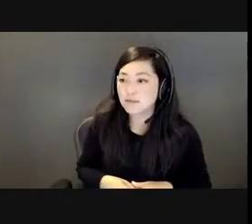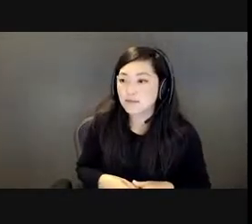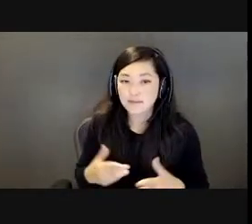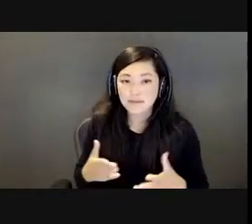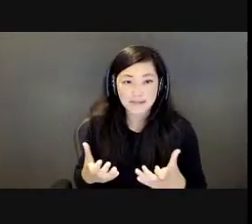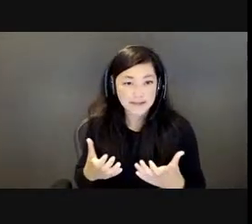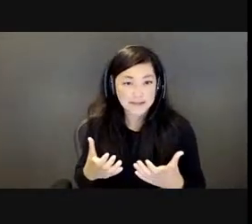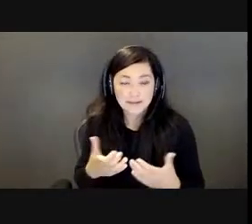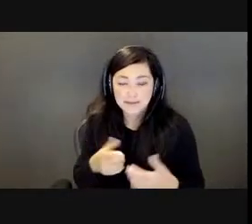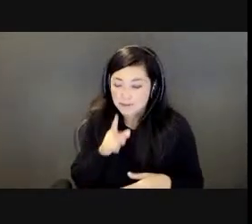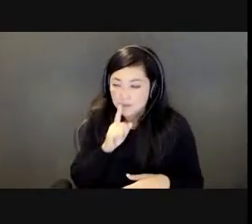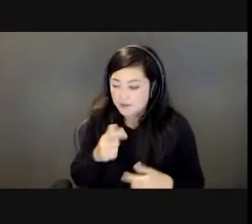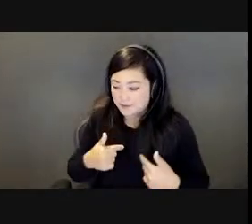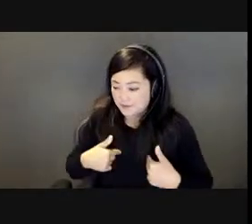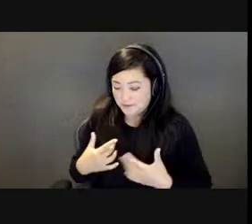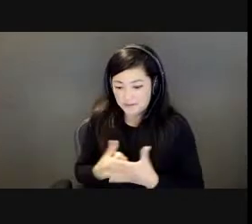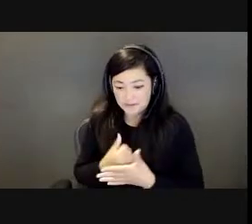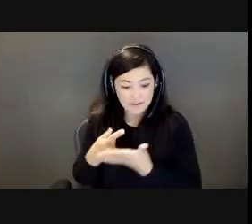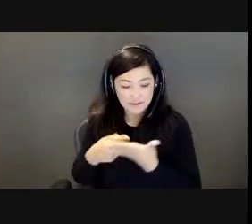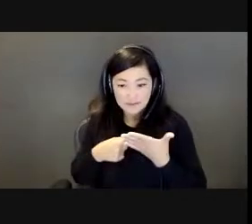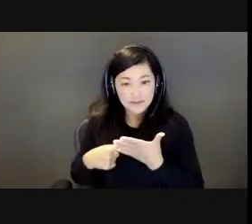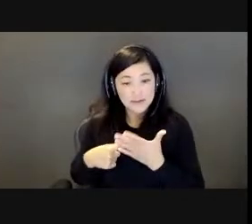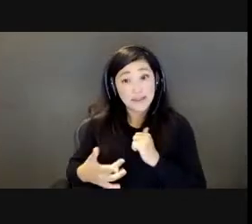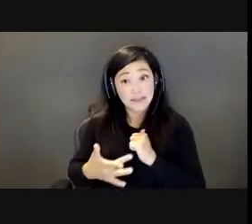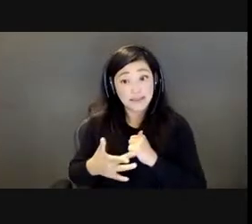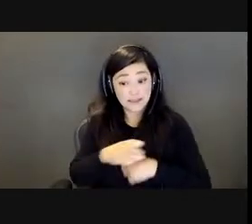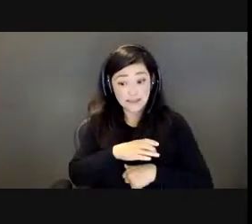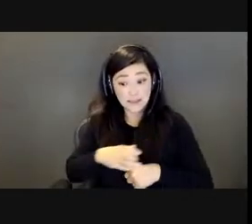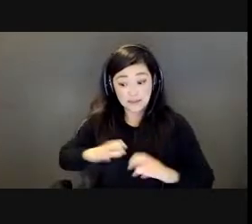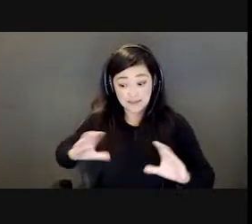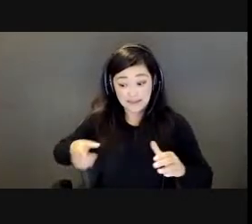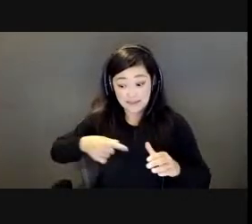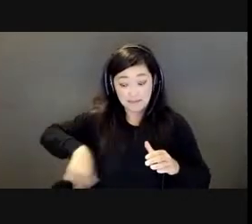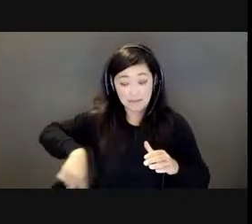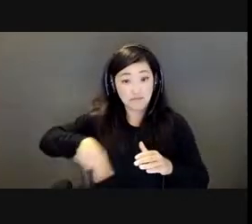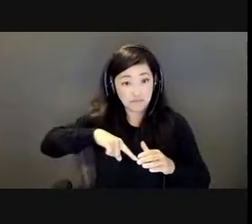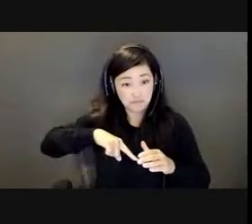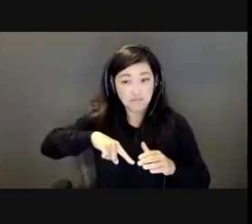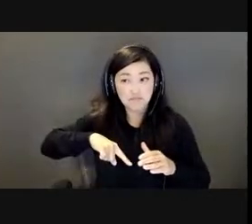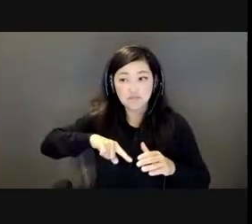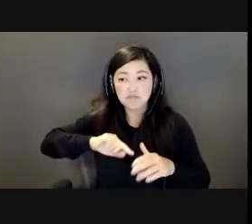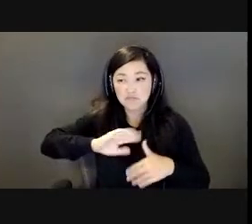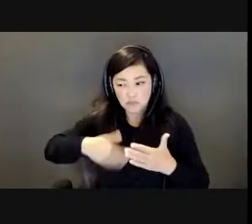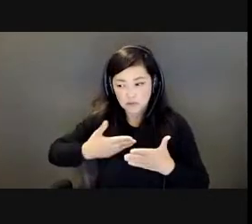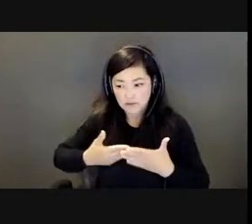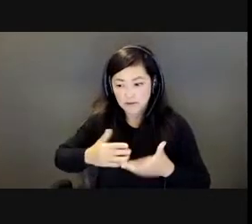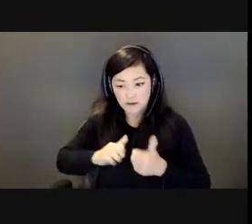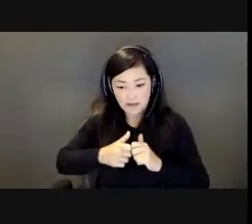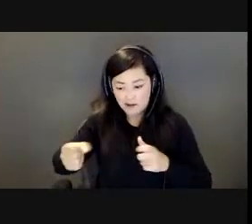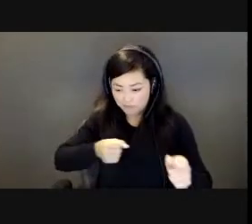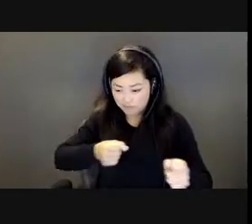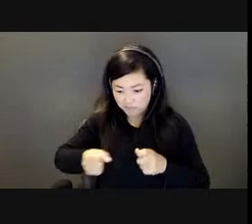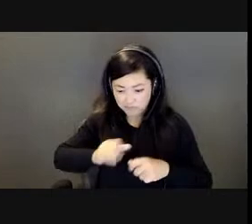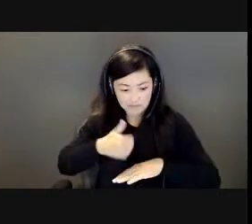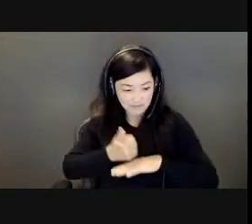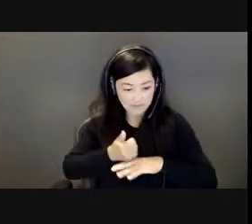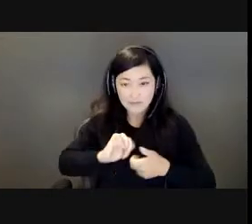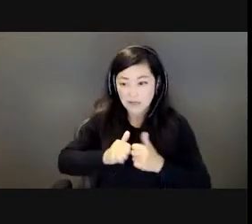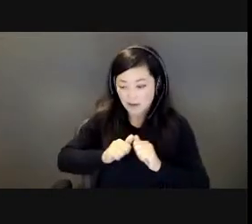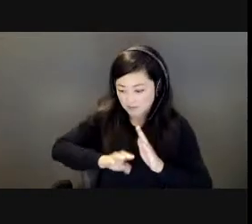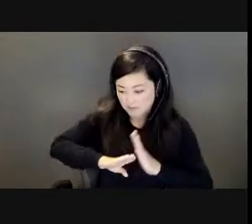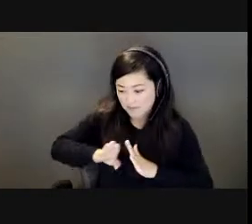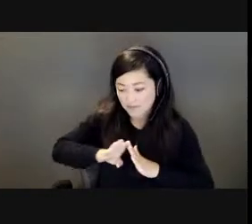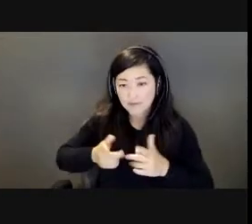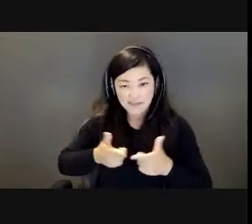talked a bit about, the technical committee and the structure around that committee. But first, I want to talk about